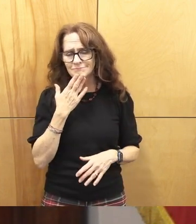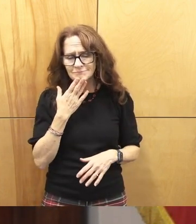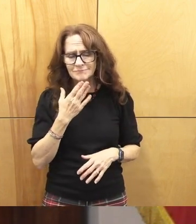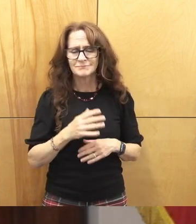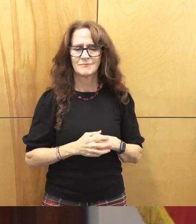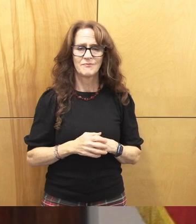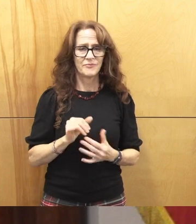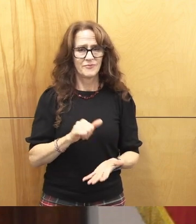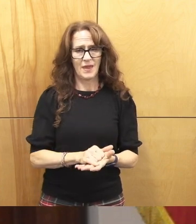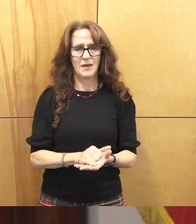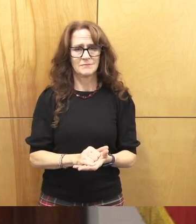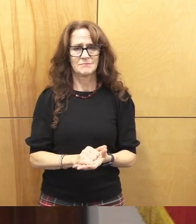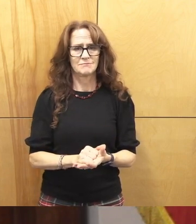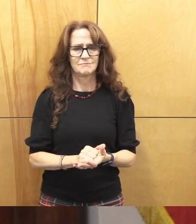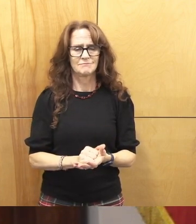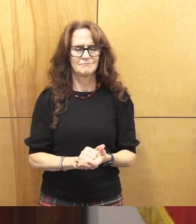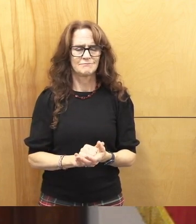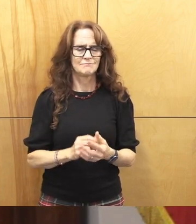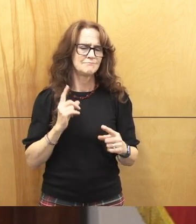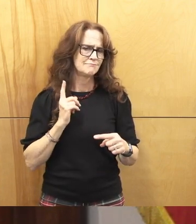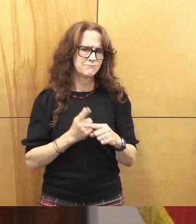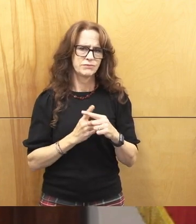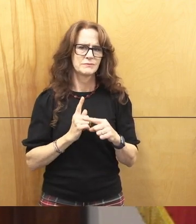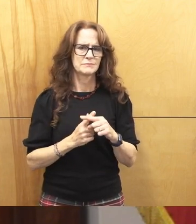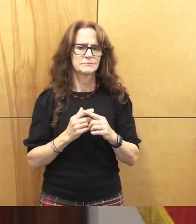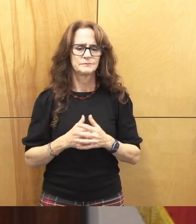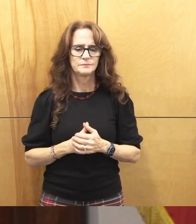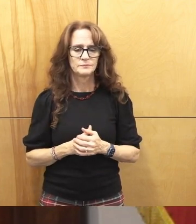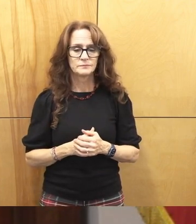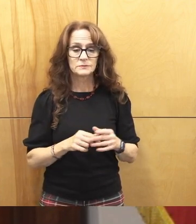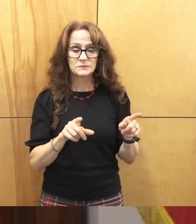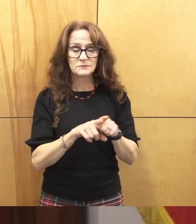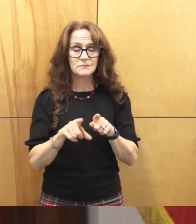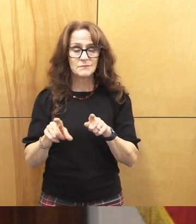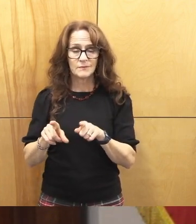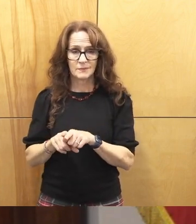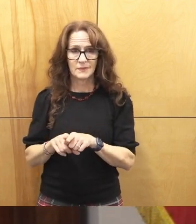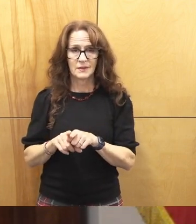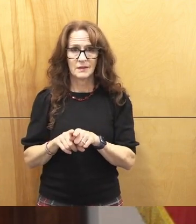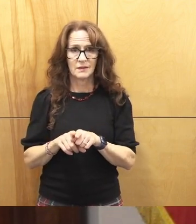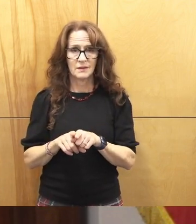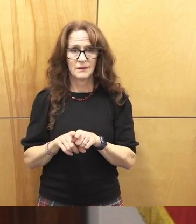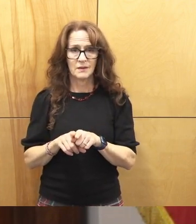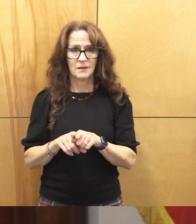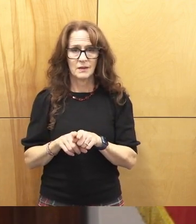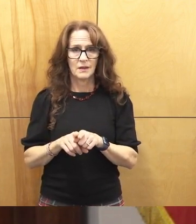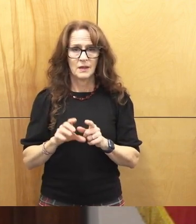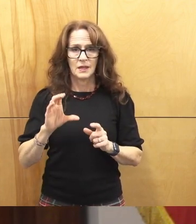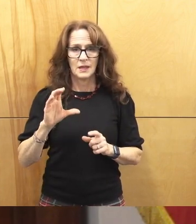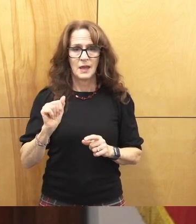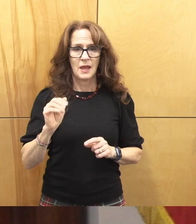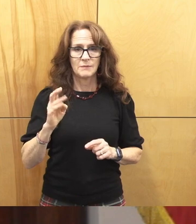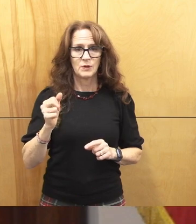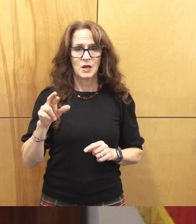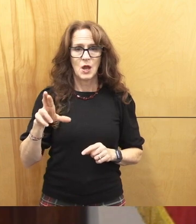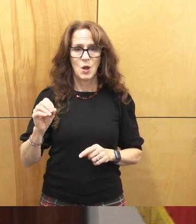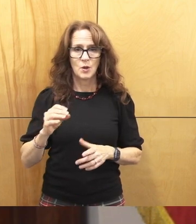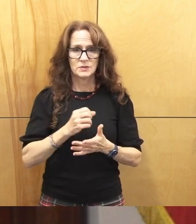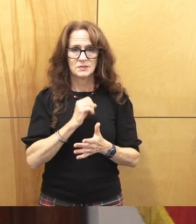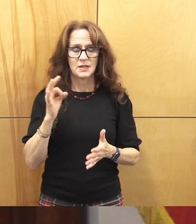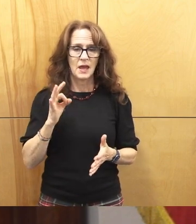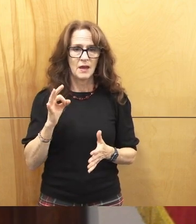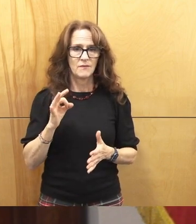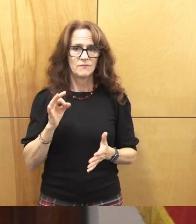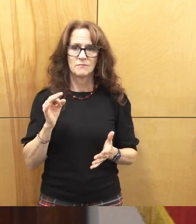That was a bonus. I also want to say that the Cabrillo staff took